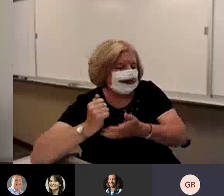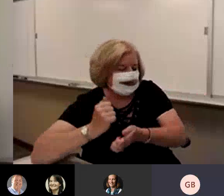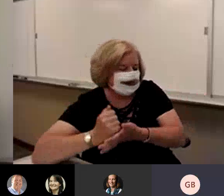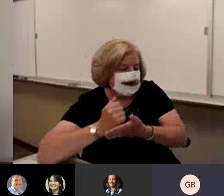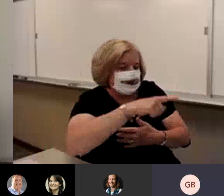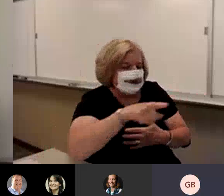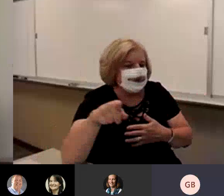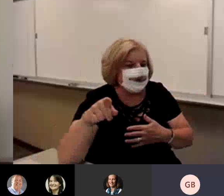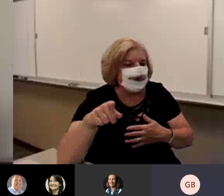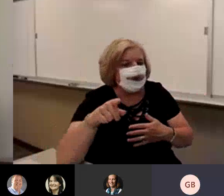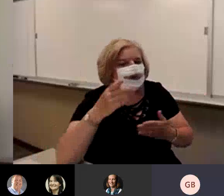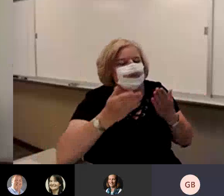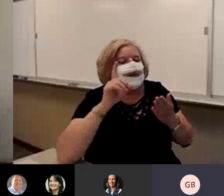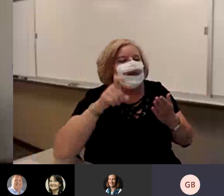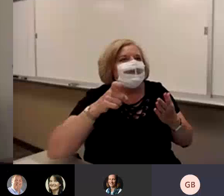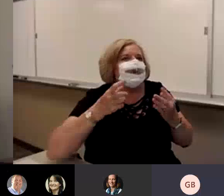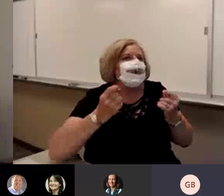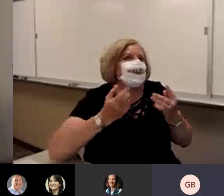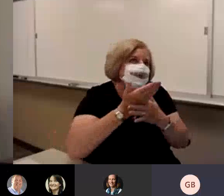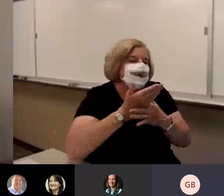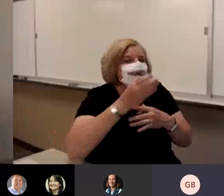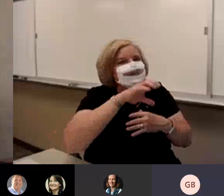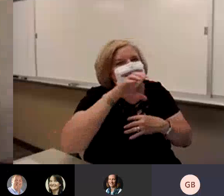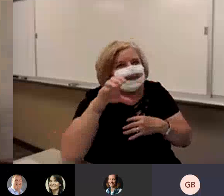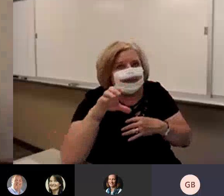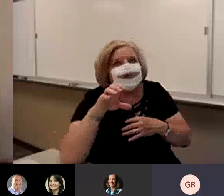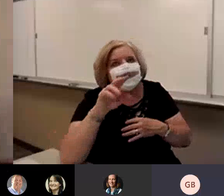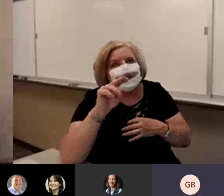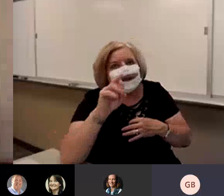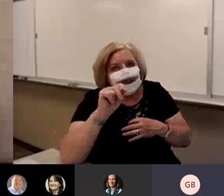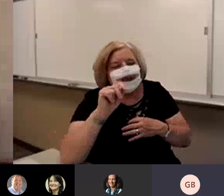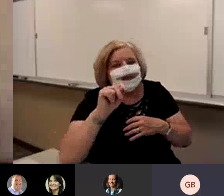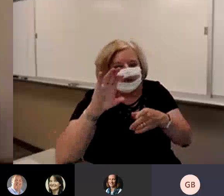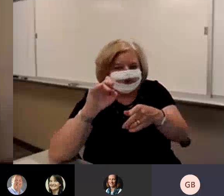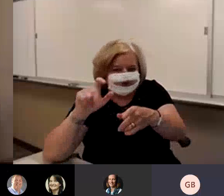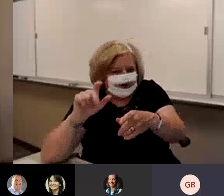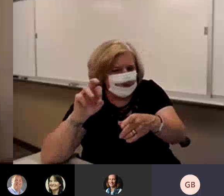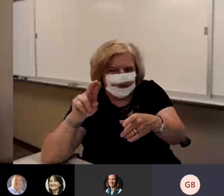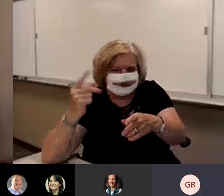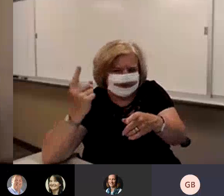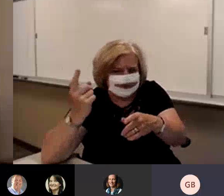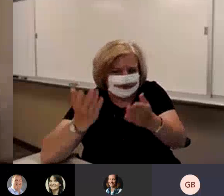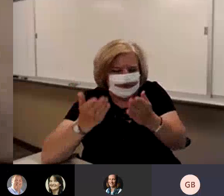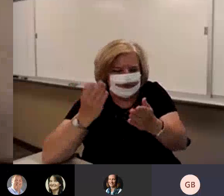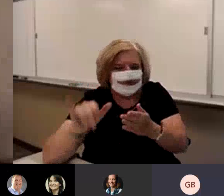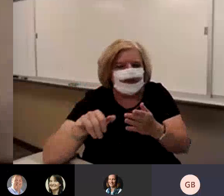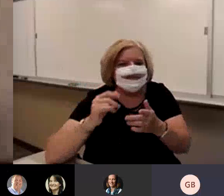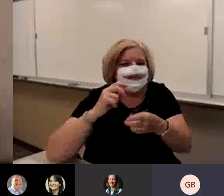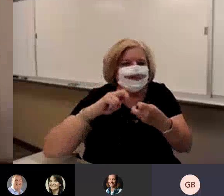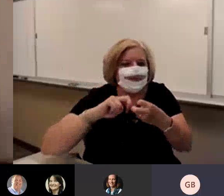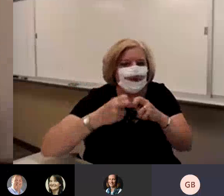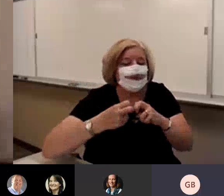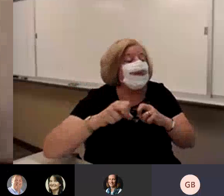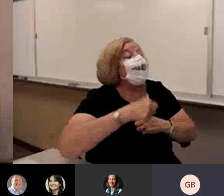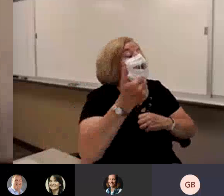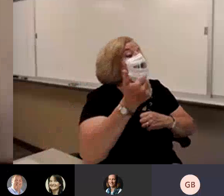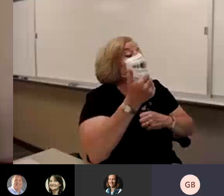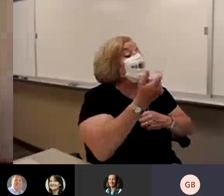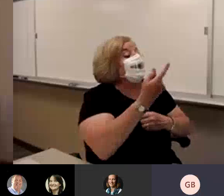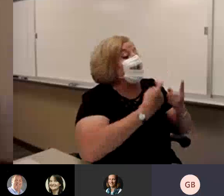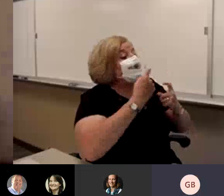might have to just be going through CenterNet, Cheryl, for this today. So I've got other questions.